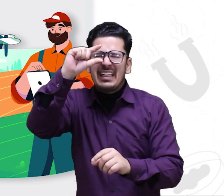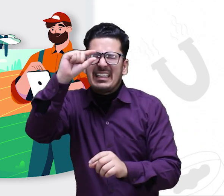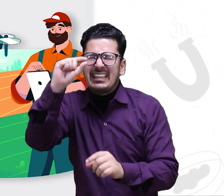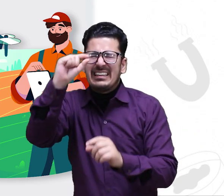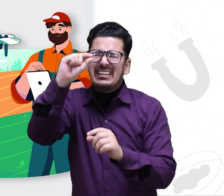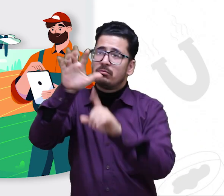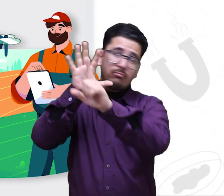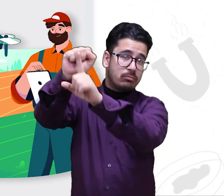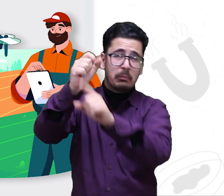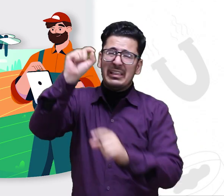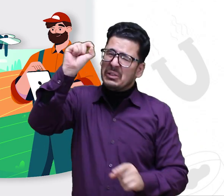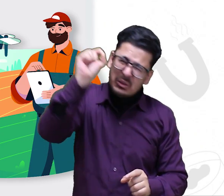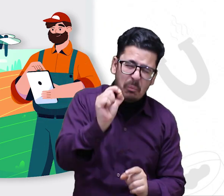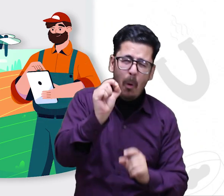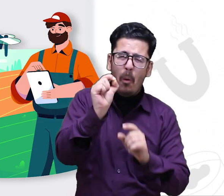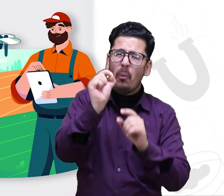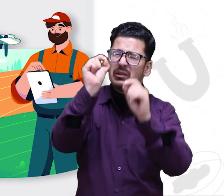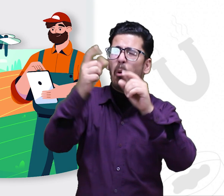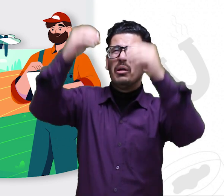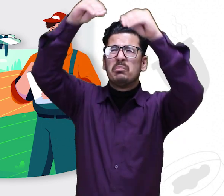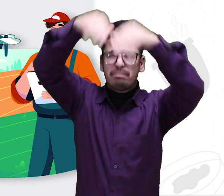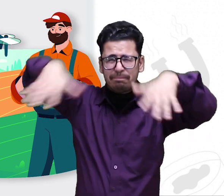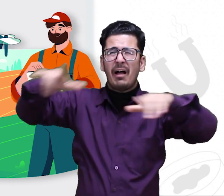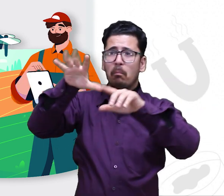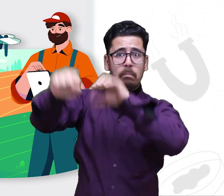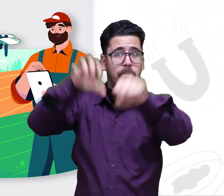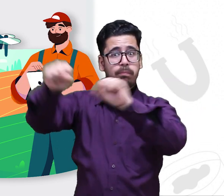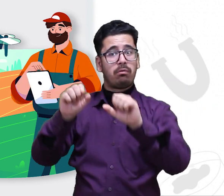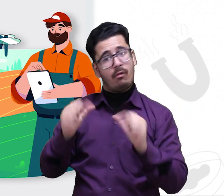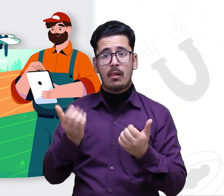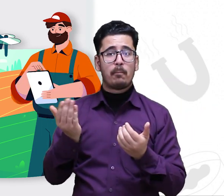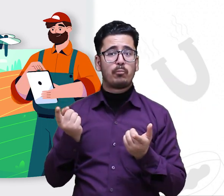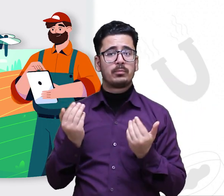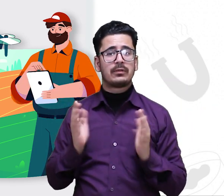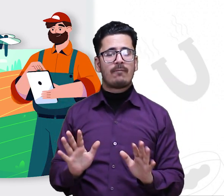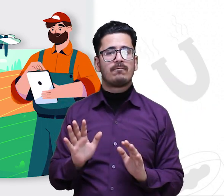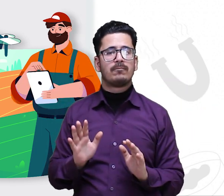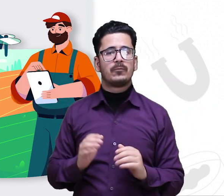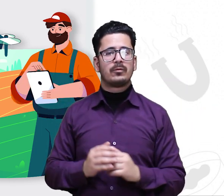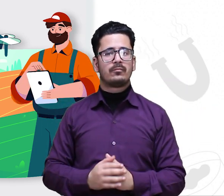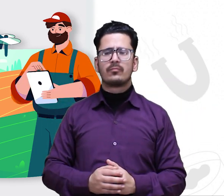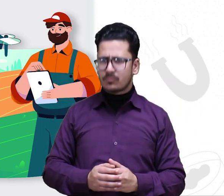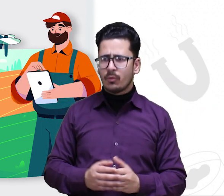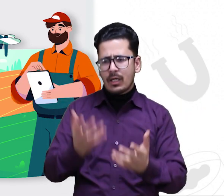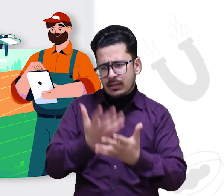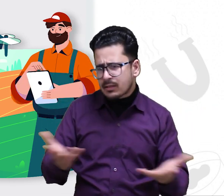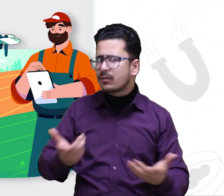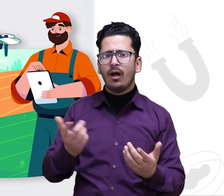oxides, particulate matter, and volatile organic compounds.